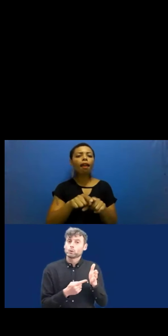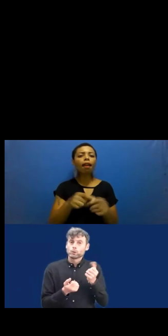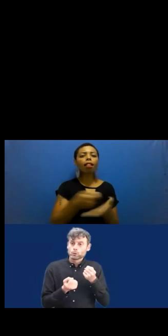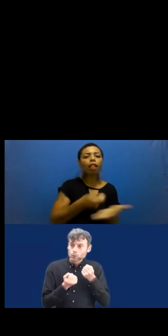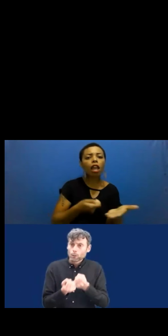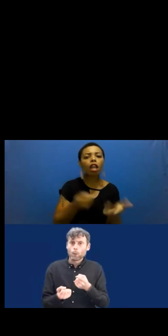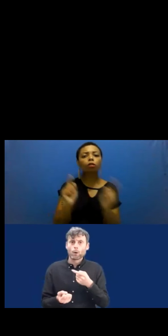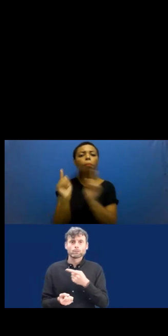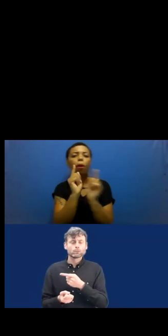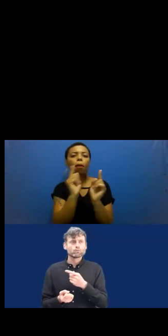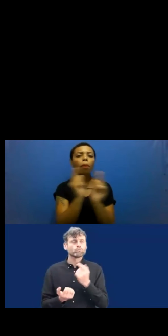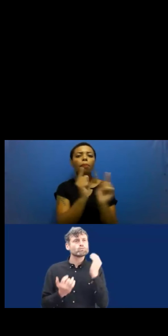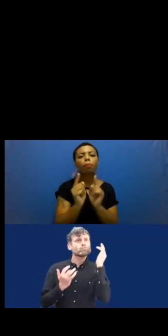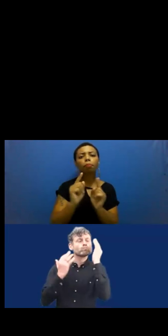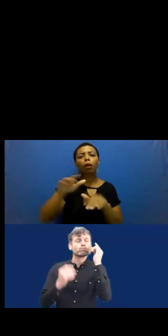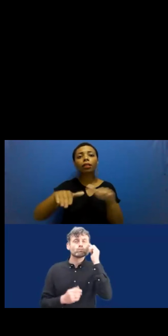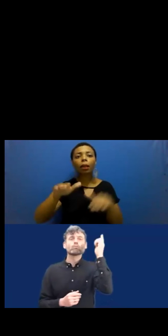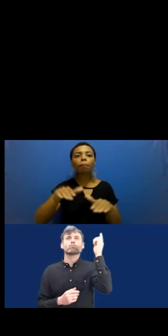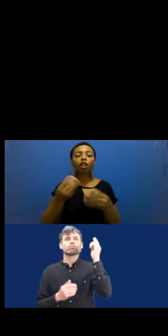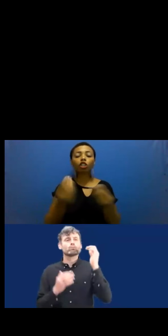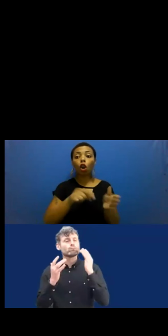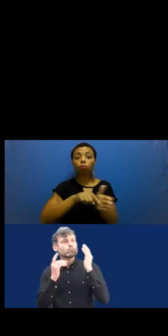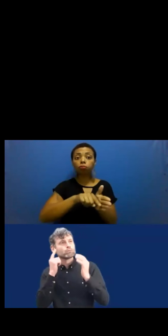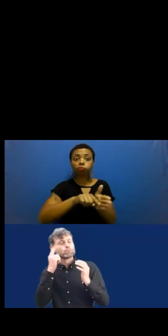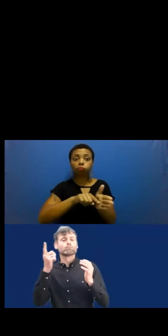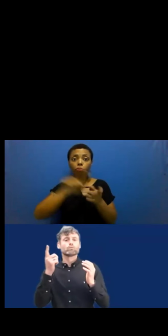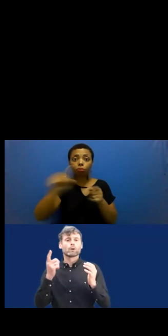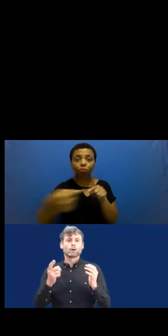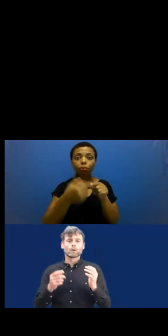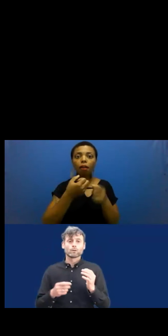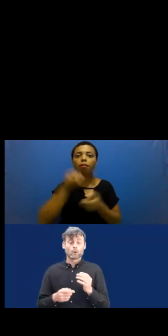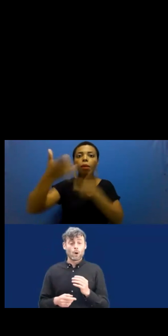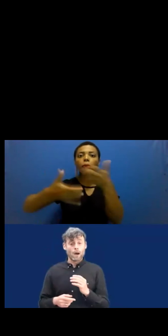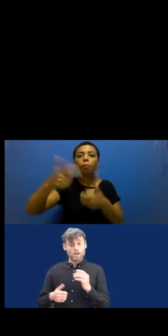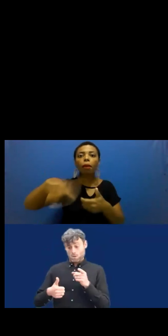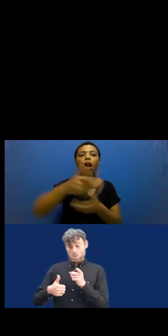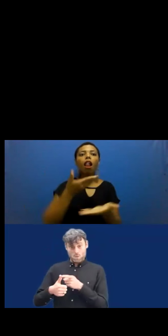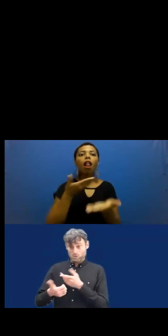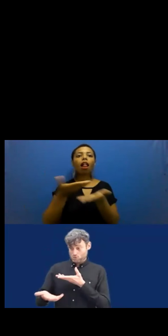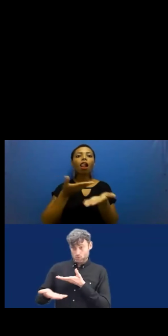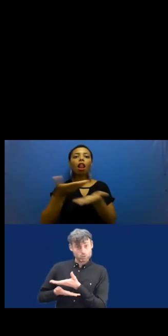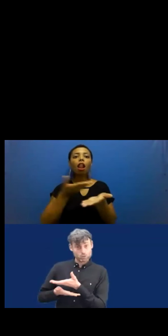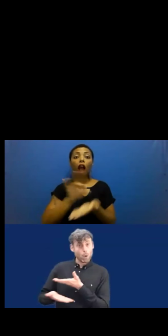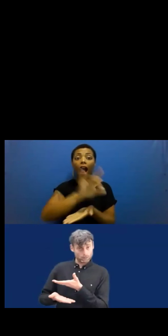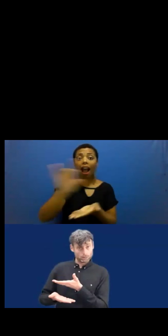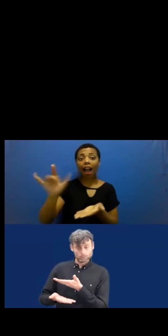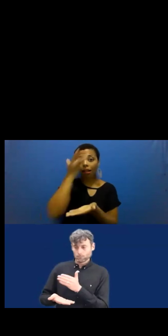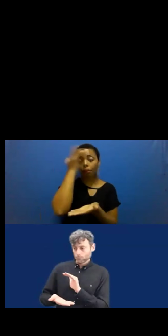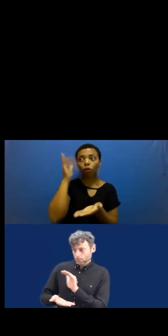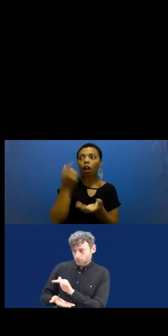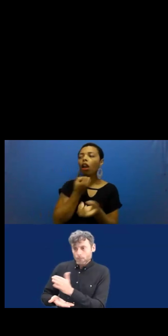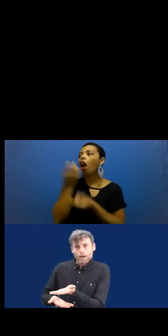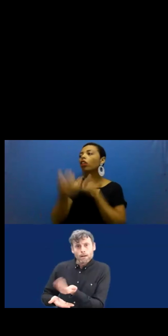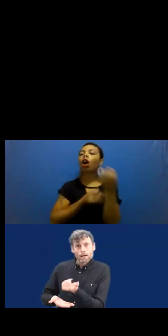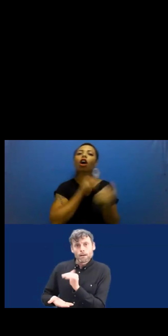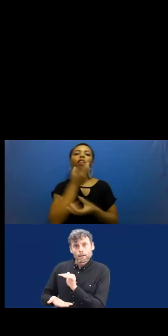and modality other than the dialogue-based conversation of an individual's life story. And